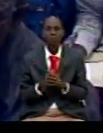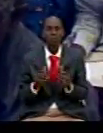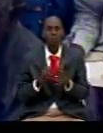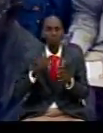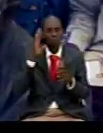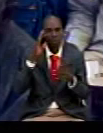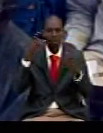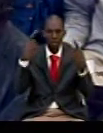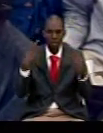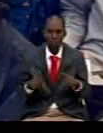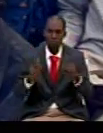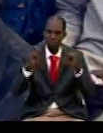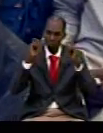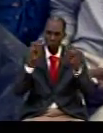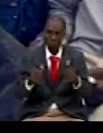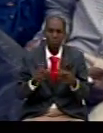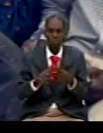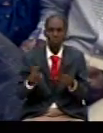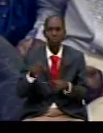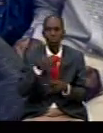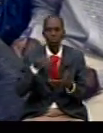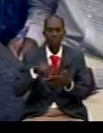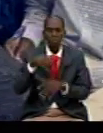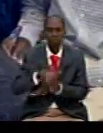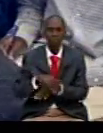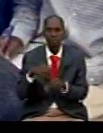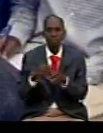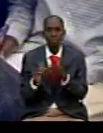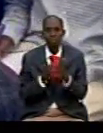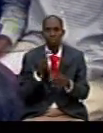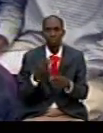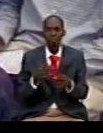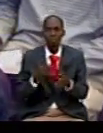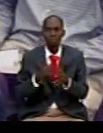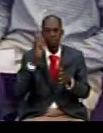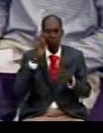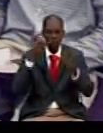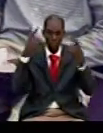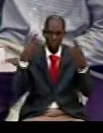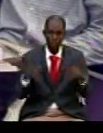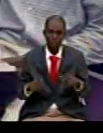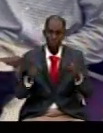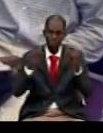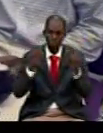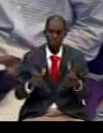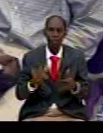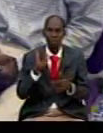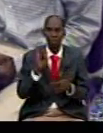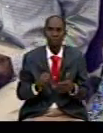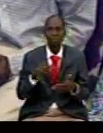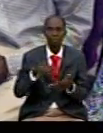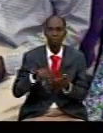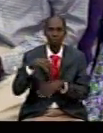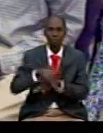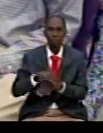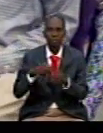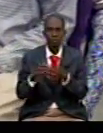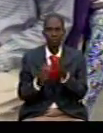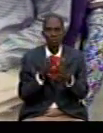It will happen straightway tonight. It will happen immediately tonight. It will